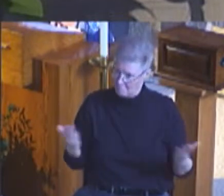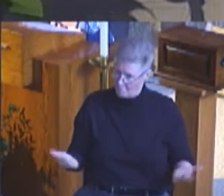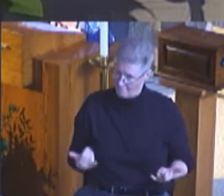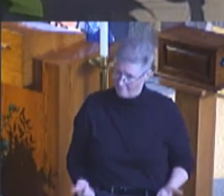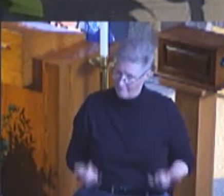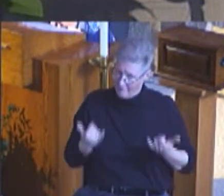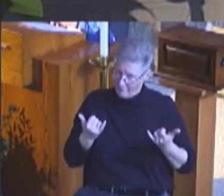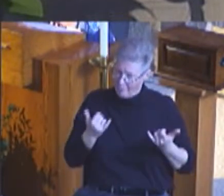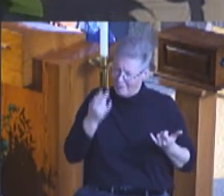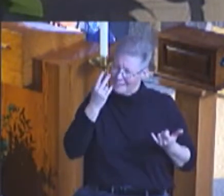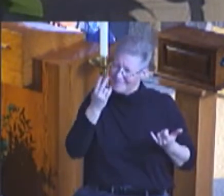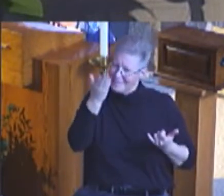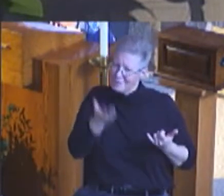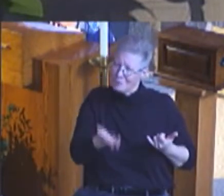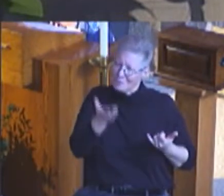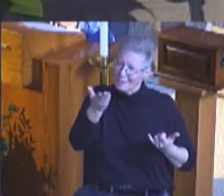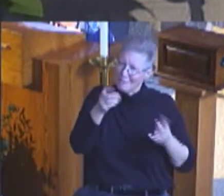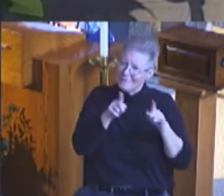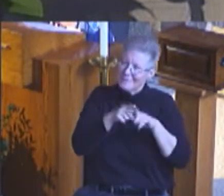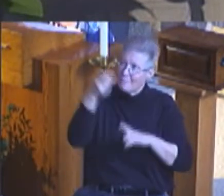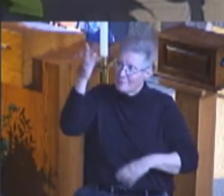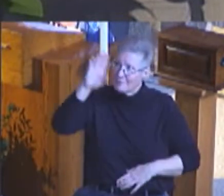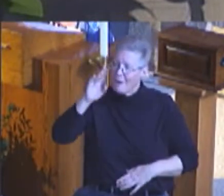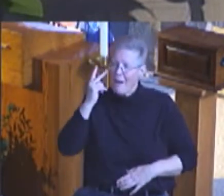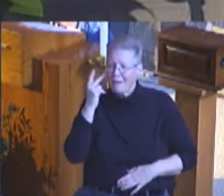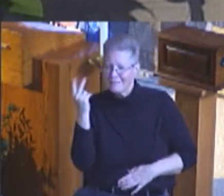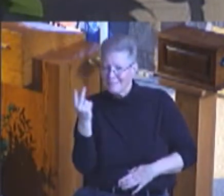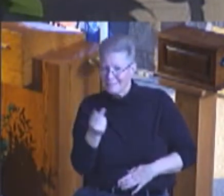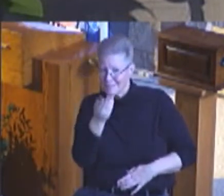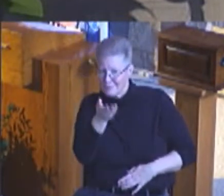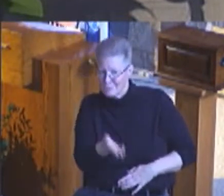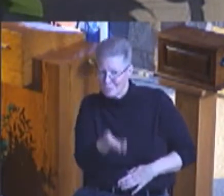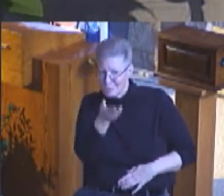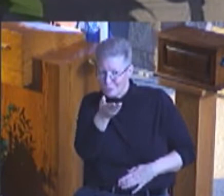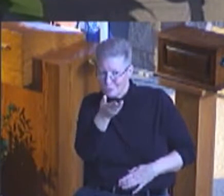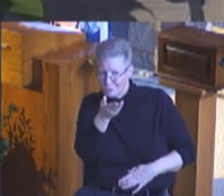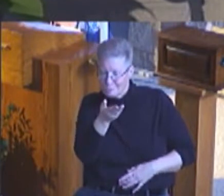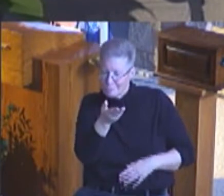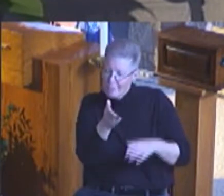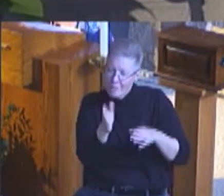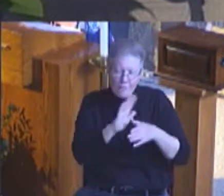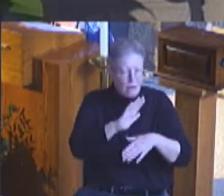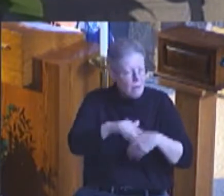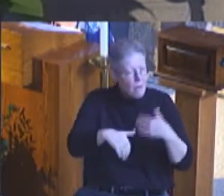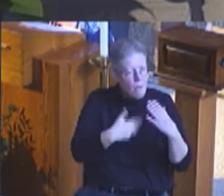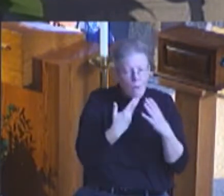sees you, wholly loving and wholly lovable.